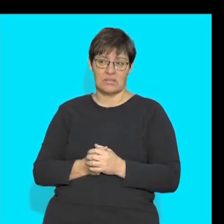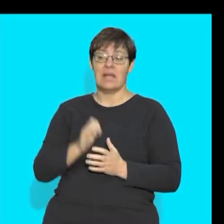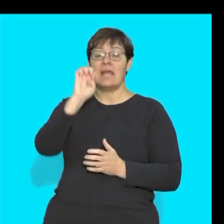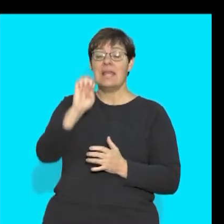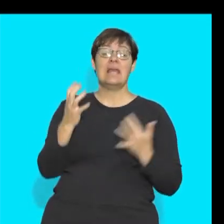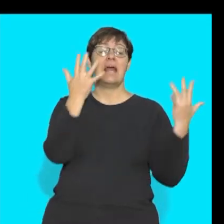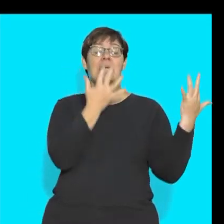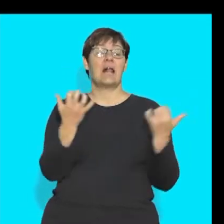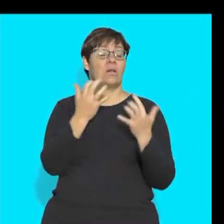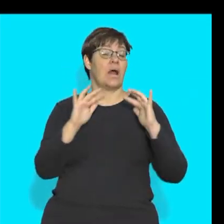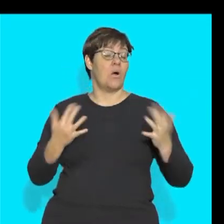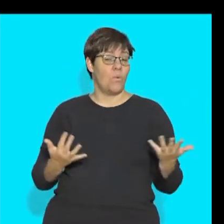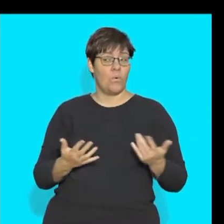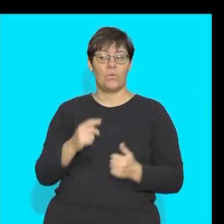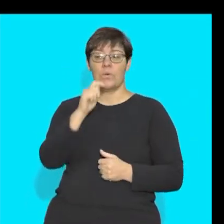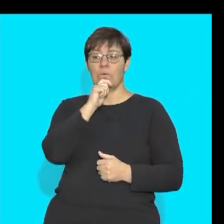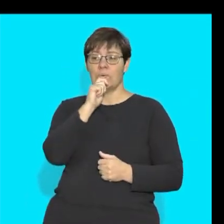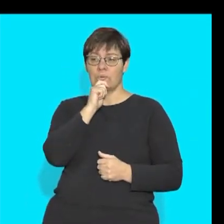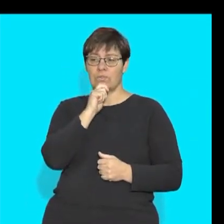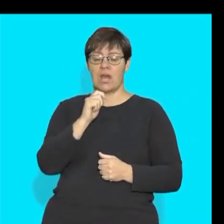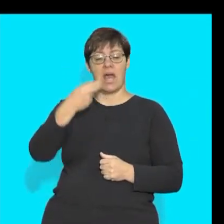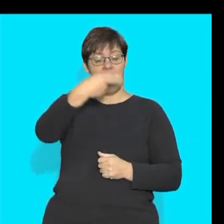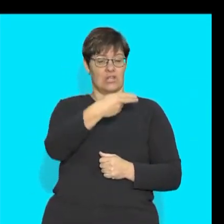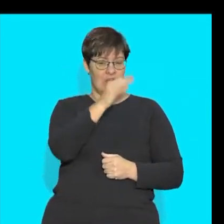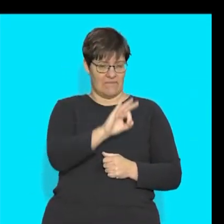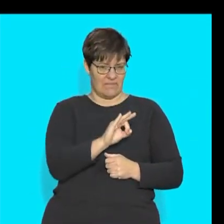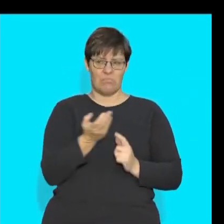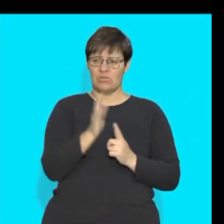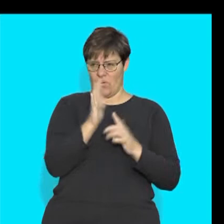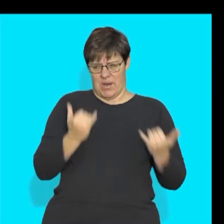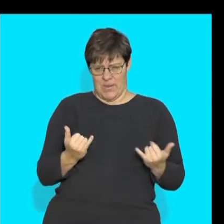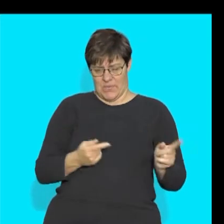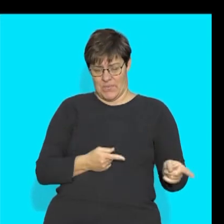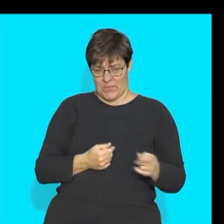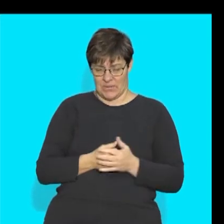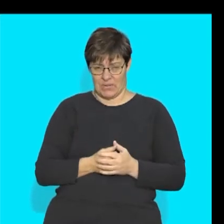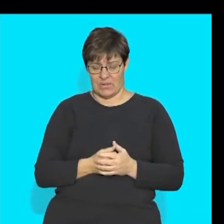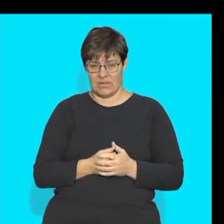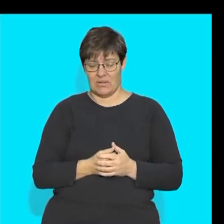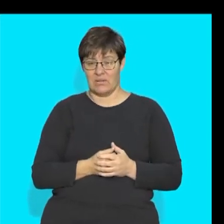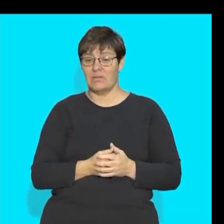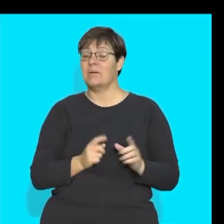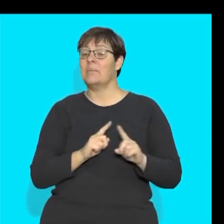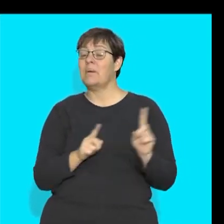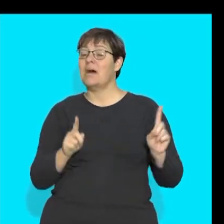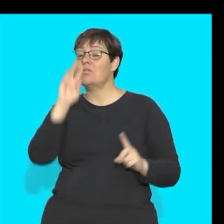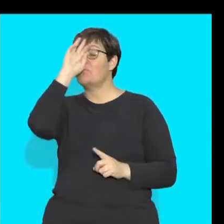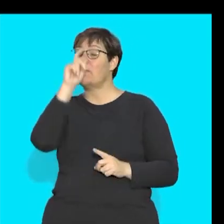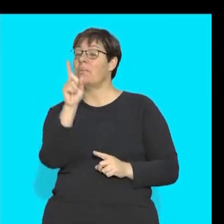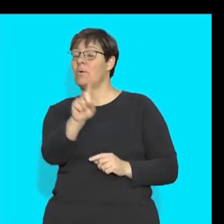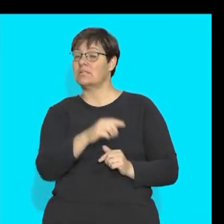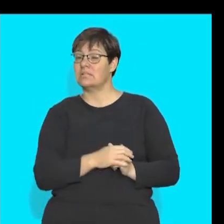E by using HF, which is what we just showed you. But we've got to